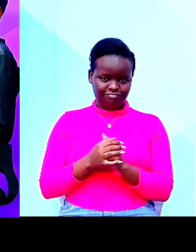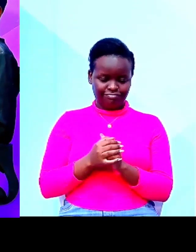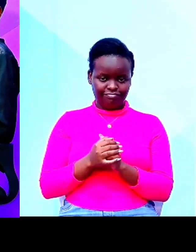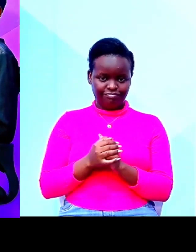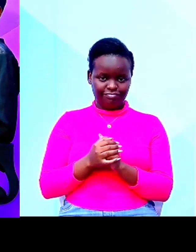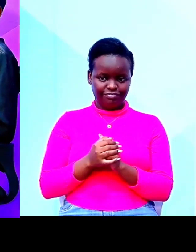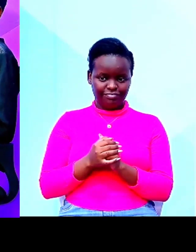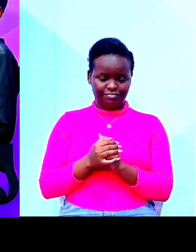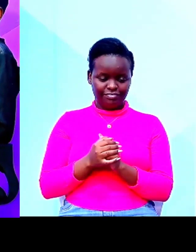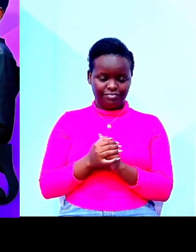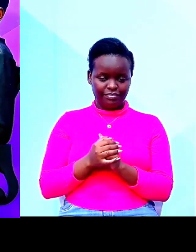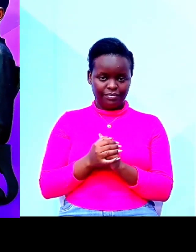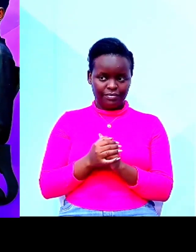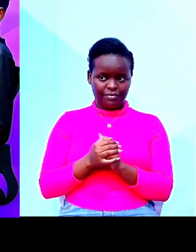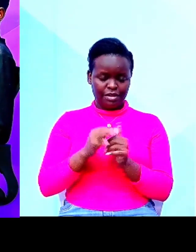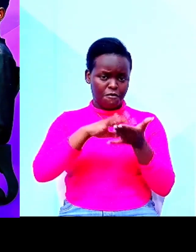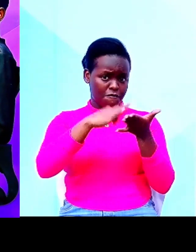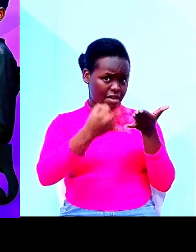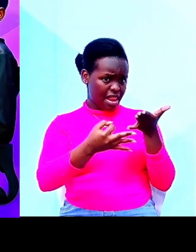It was. You fell?